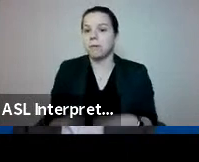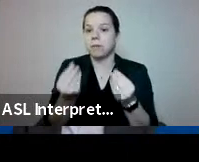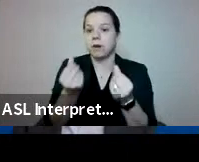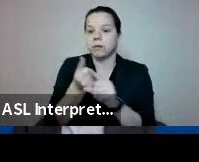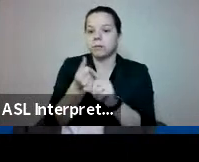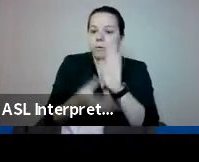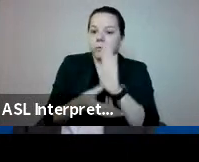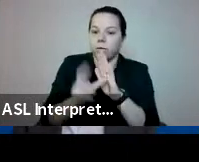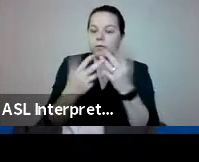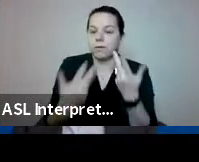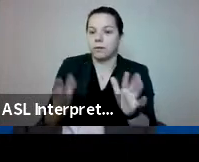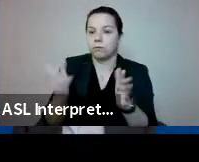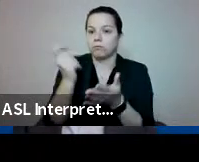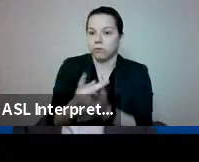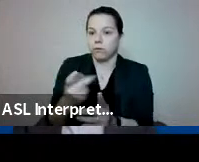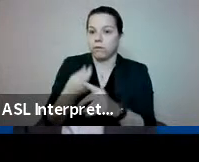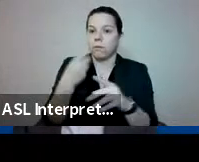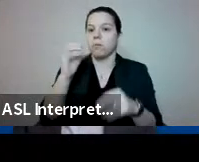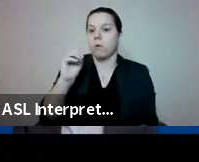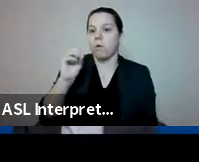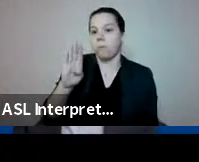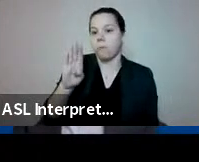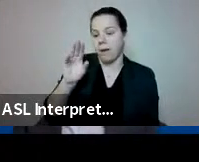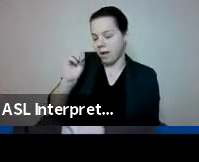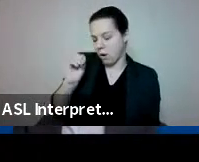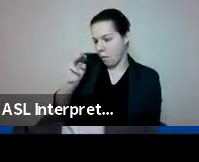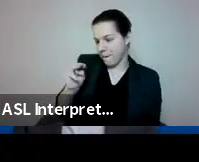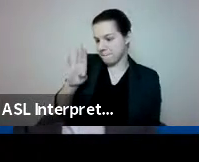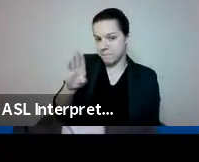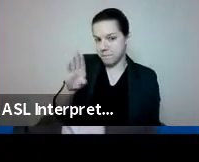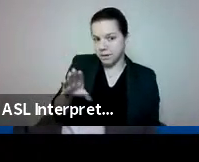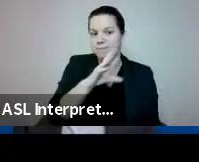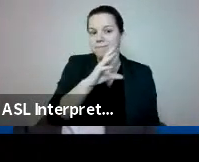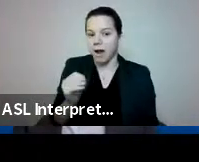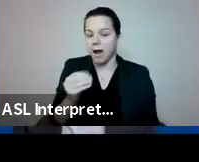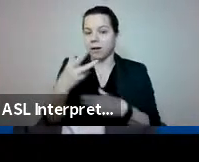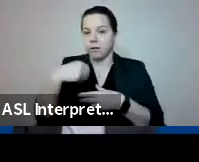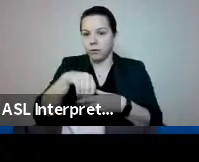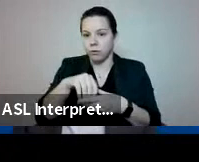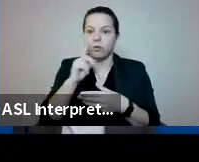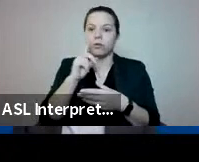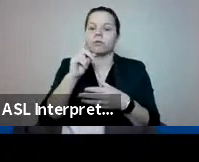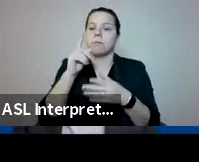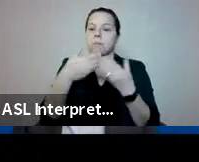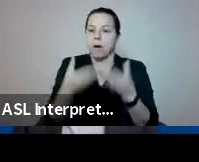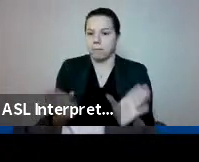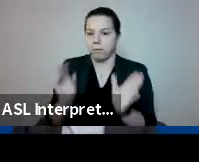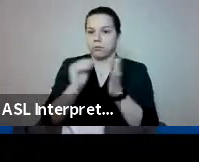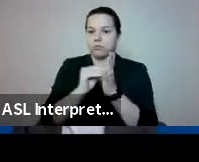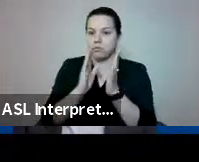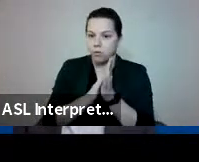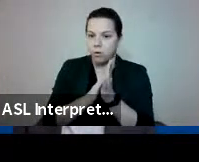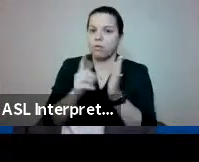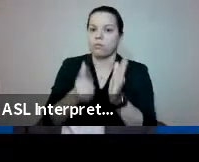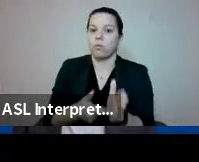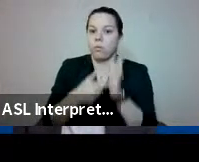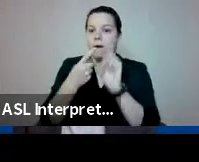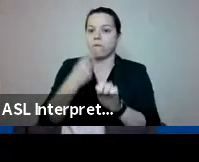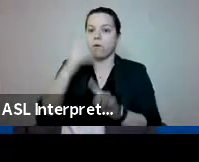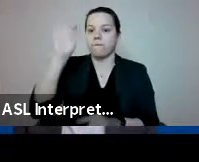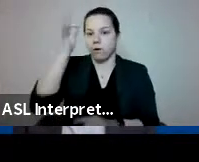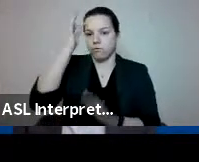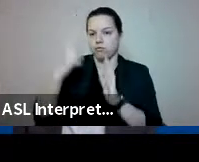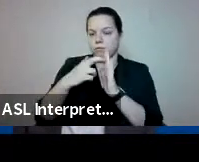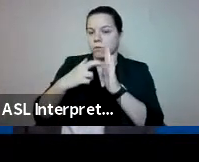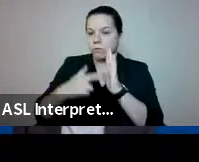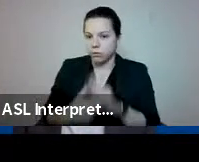and approved by the Office of Management and Budget, OMB, and included requisite public notices through the Federal Register Notice.